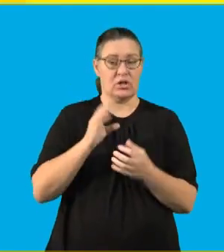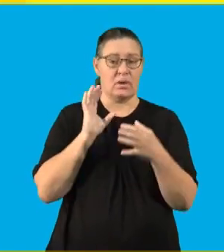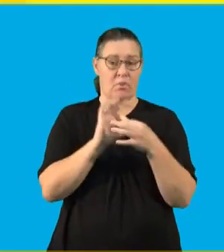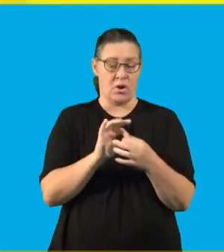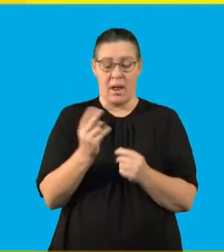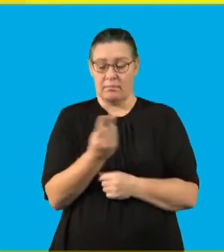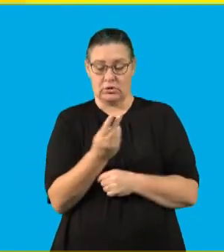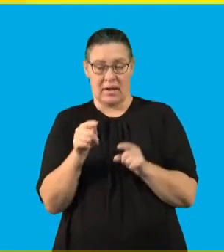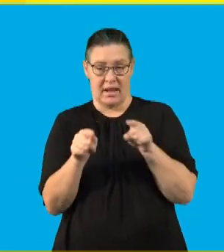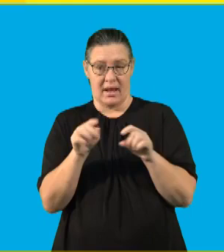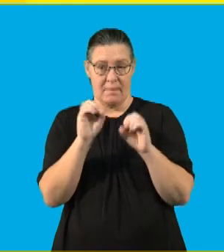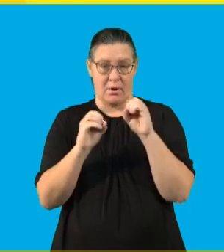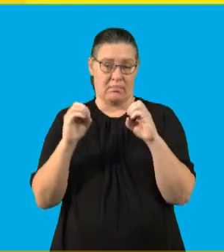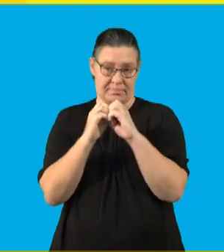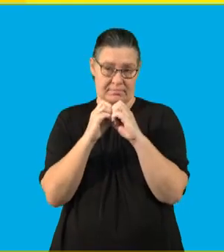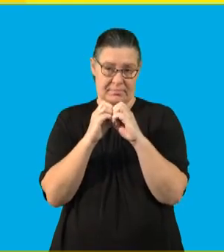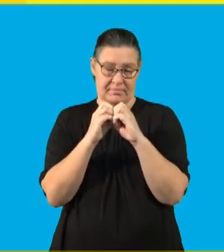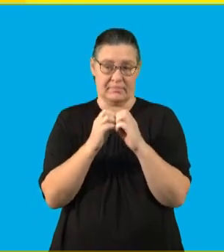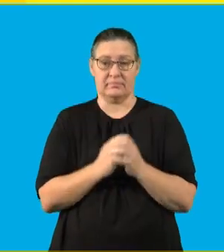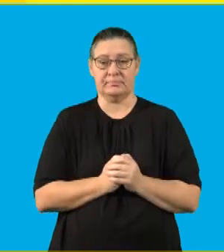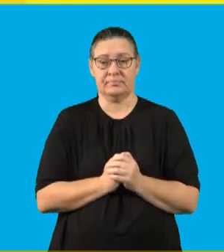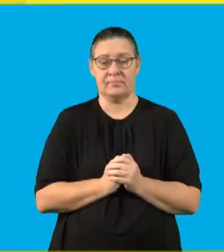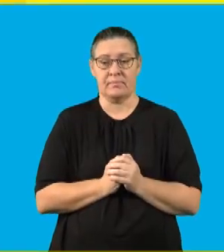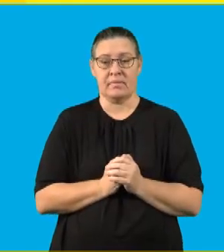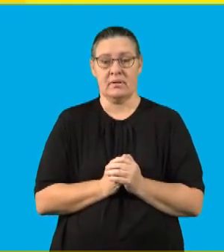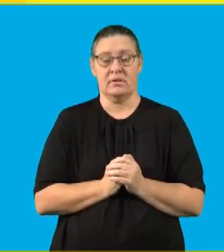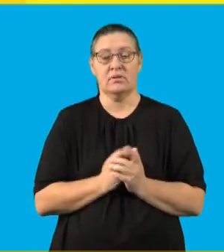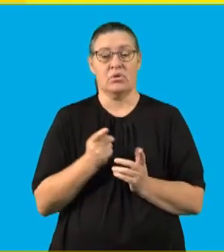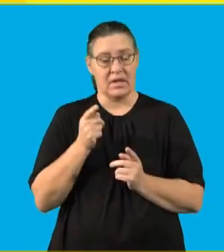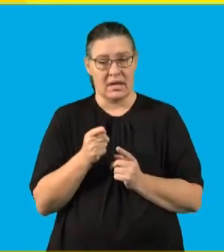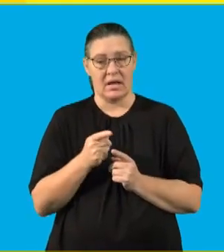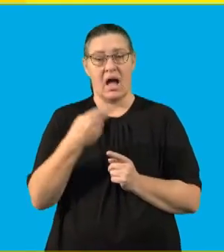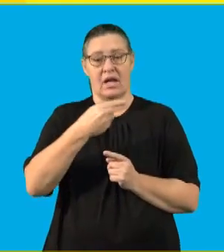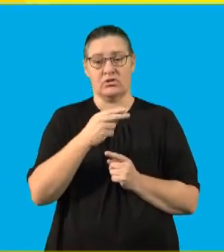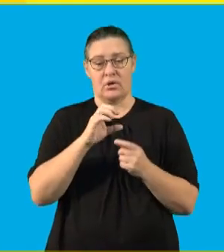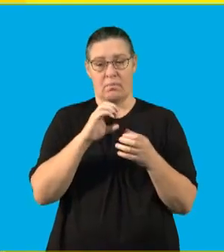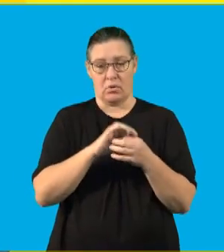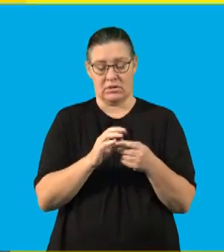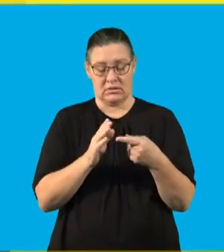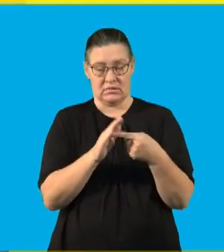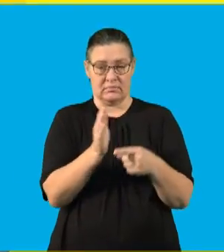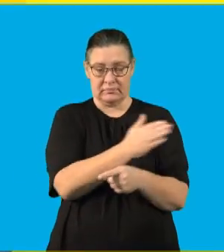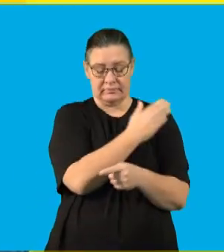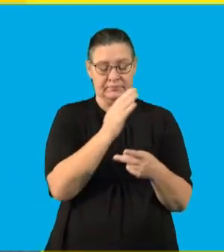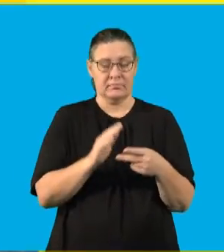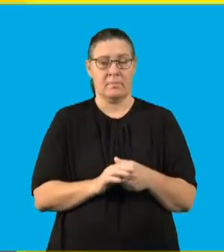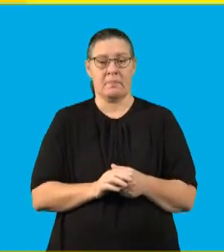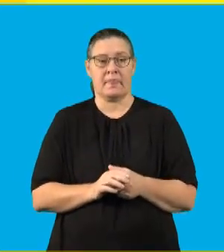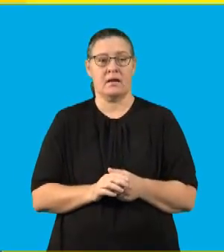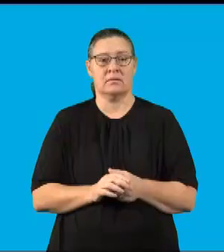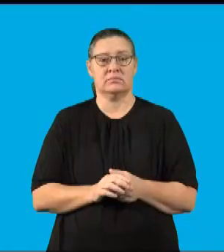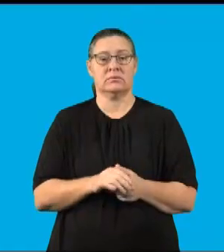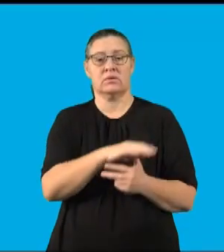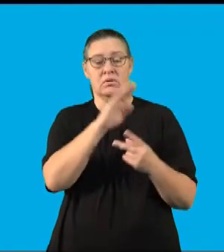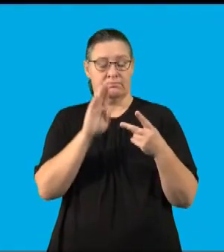bond between the molecules that are making up that particular substance. So that's that with the hydrogen bond. So